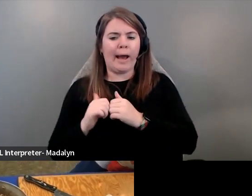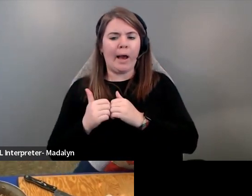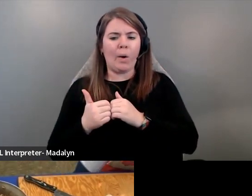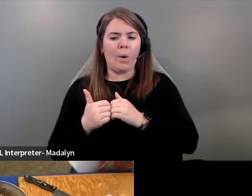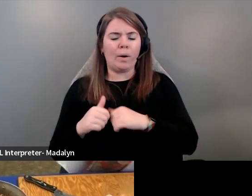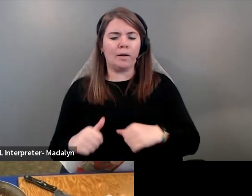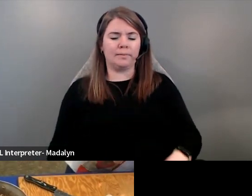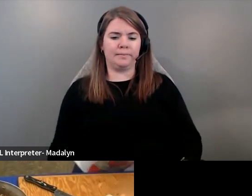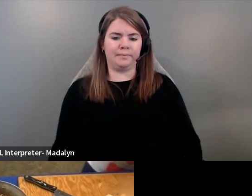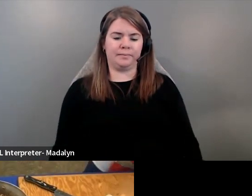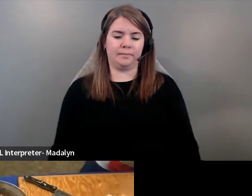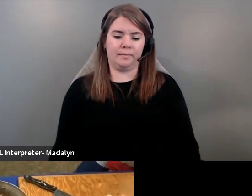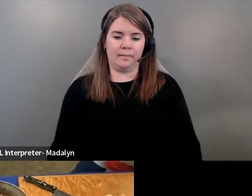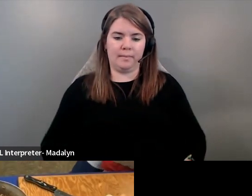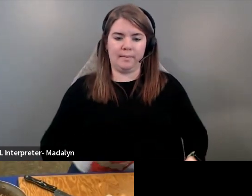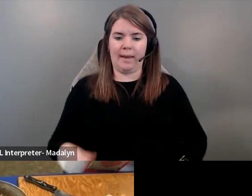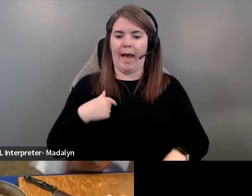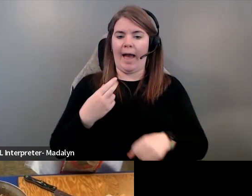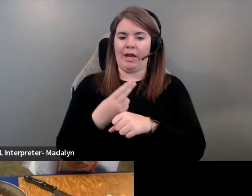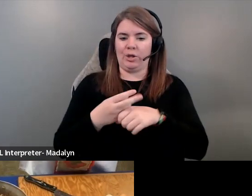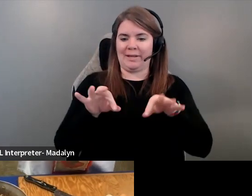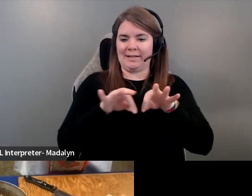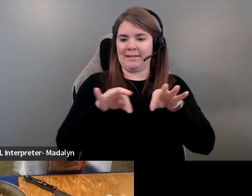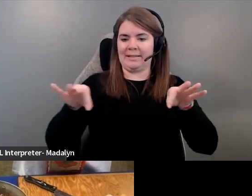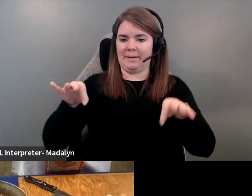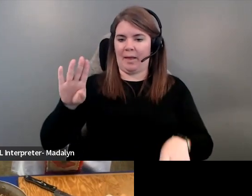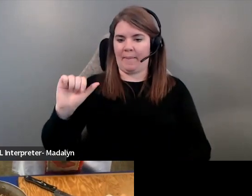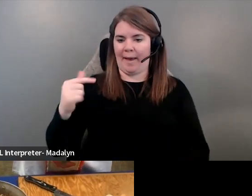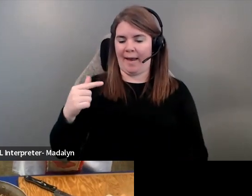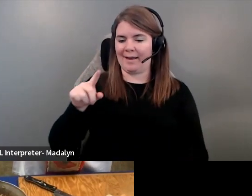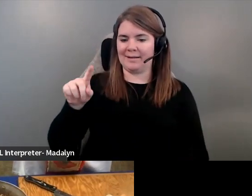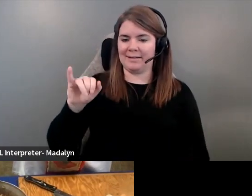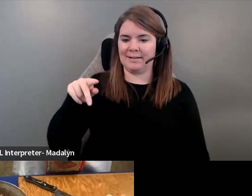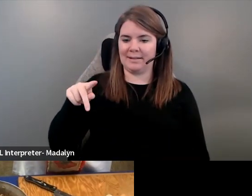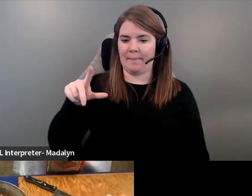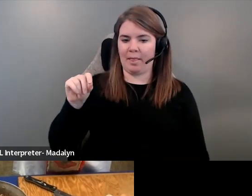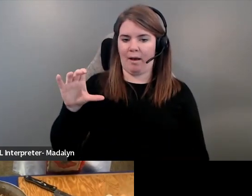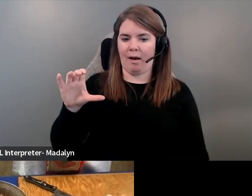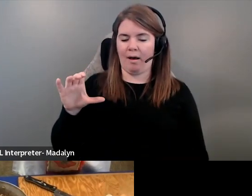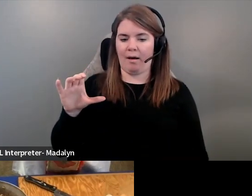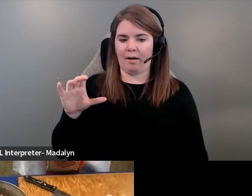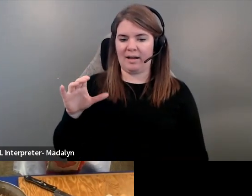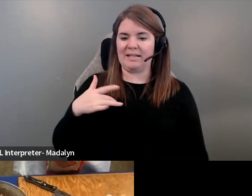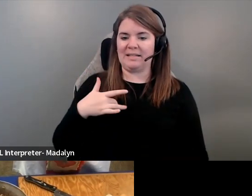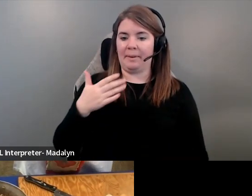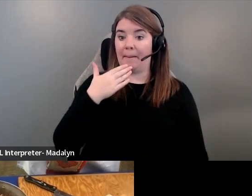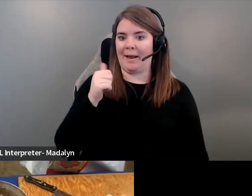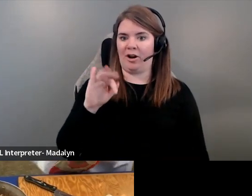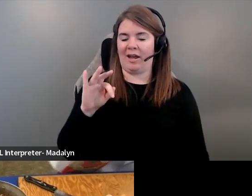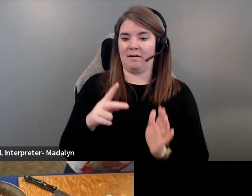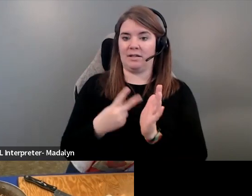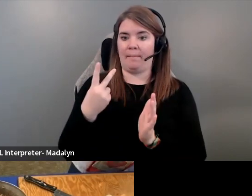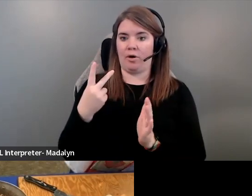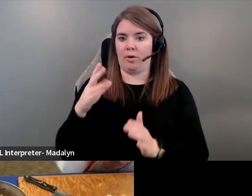of it? I use Ziploc bags for just about everything. Most things do better if they're double bagged. But hot